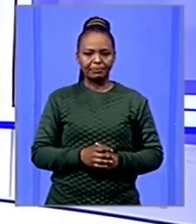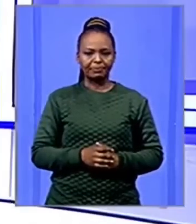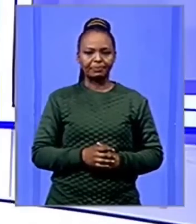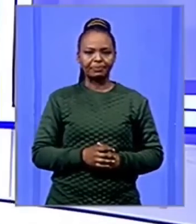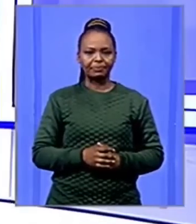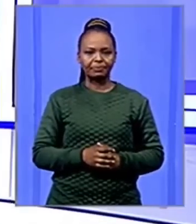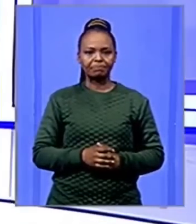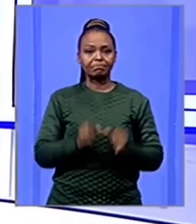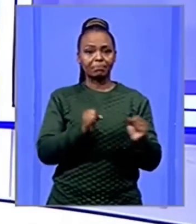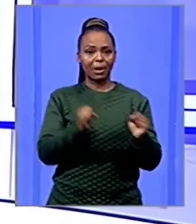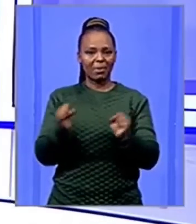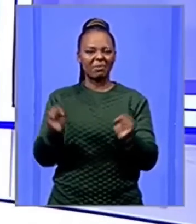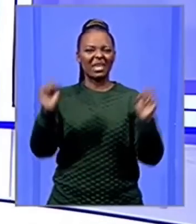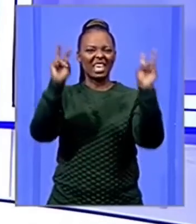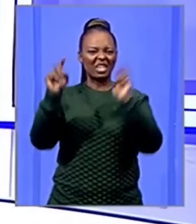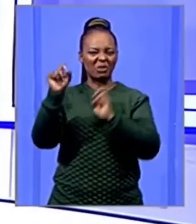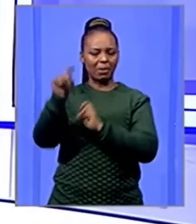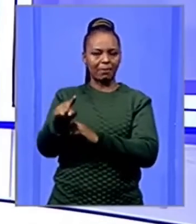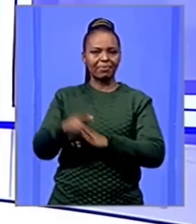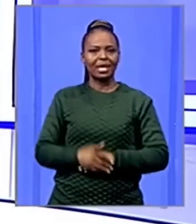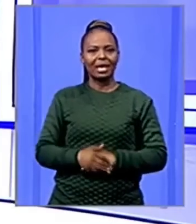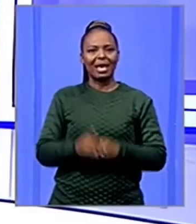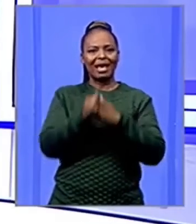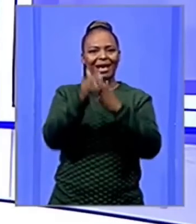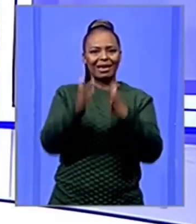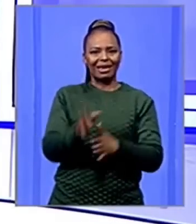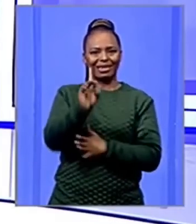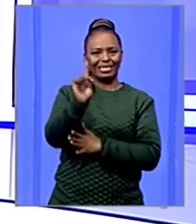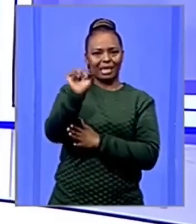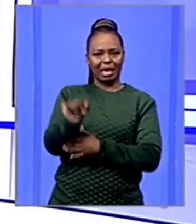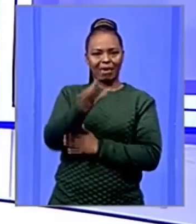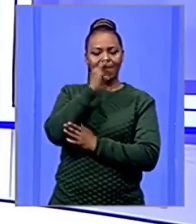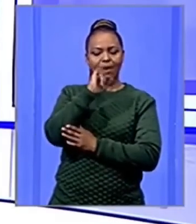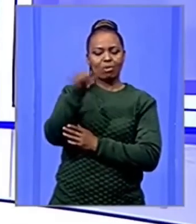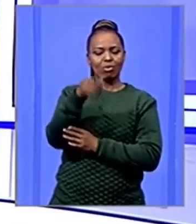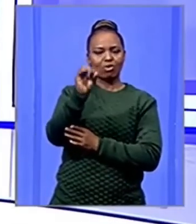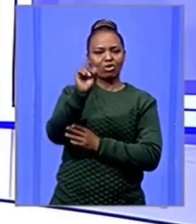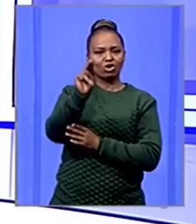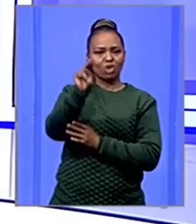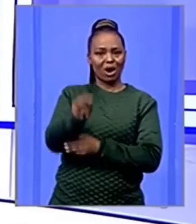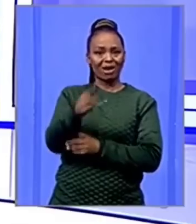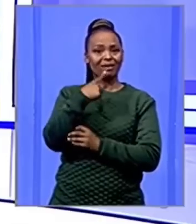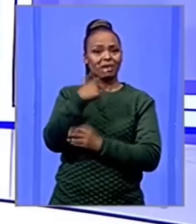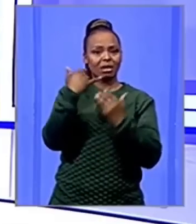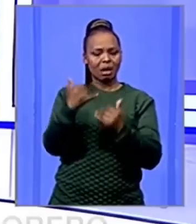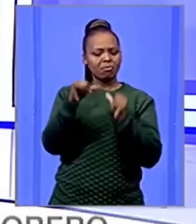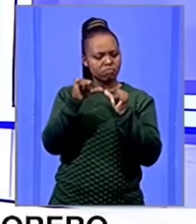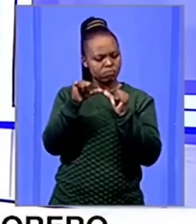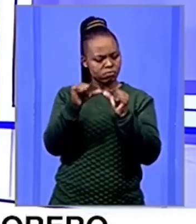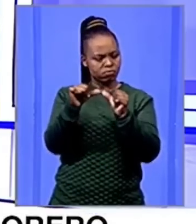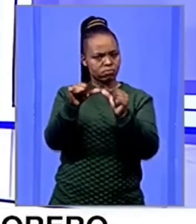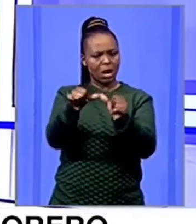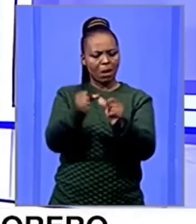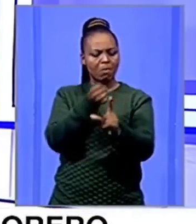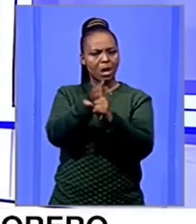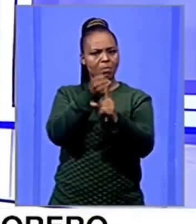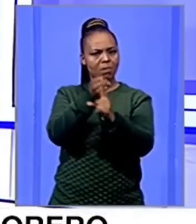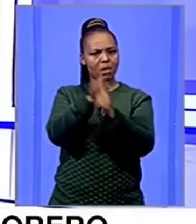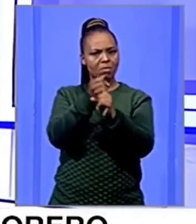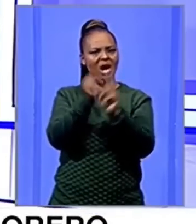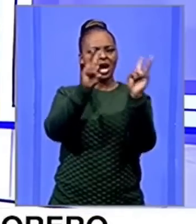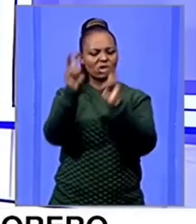Re salamo go ena kgang e moeteledipele wa Democratic Alliance John Steenhuisen a re lekoko le tla tswelela pele ka dikgato tsa semolao